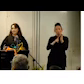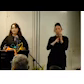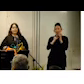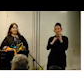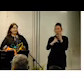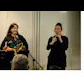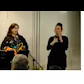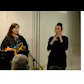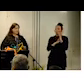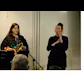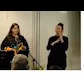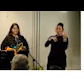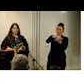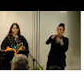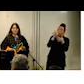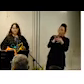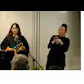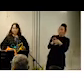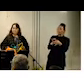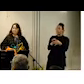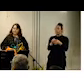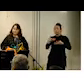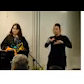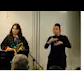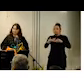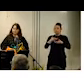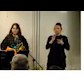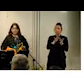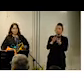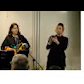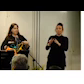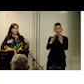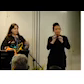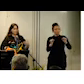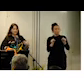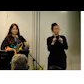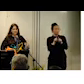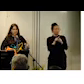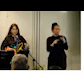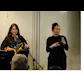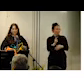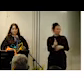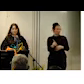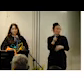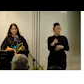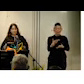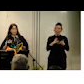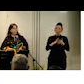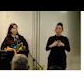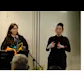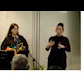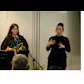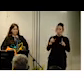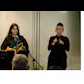socially connected, and getting enough exercise. But there are also some lesser known ones, such as treating vision and hearing loss and reducing